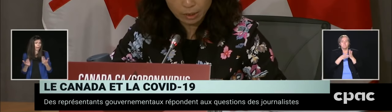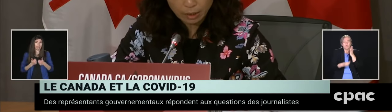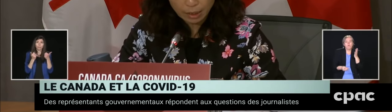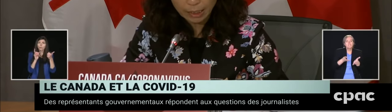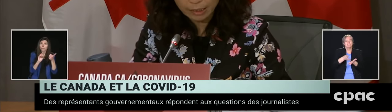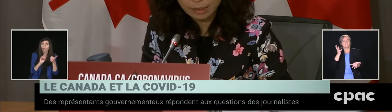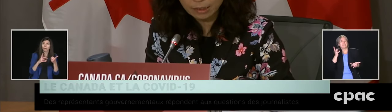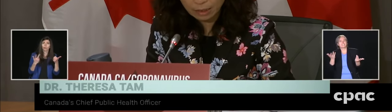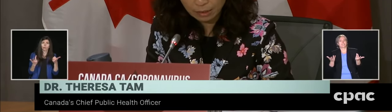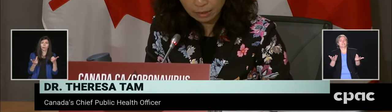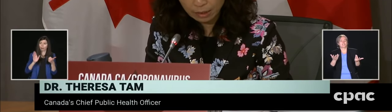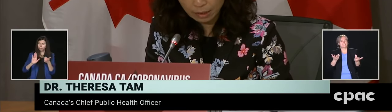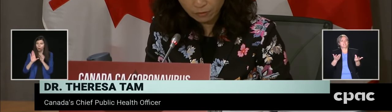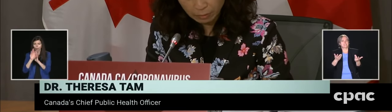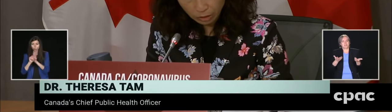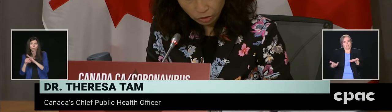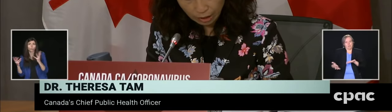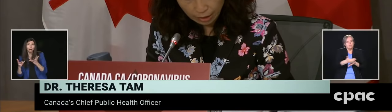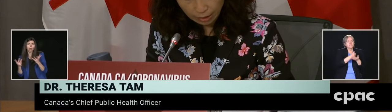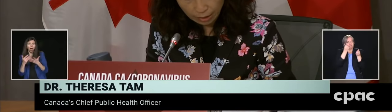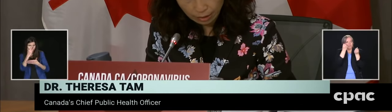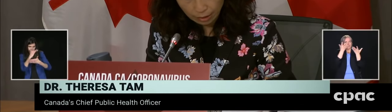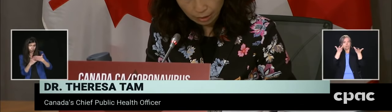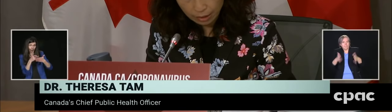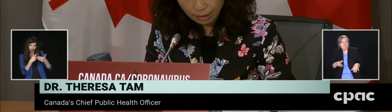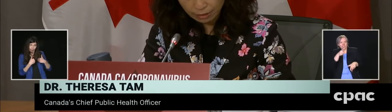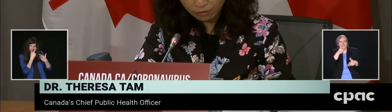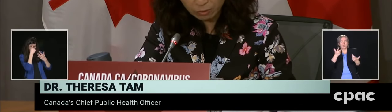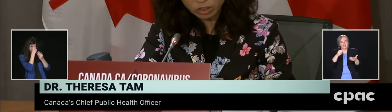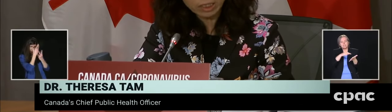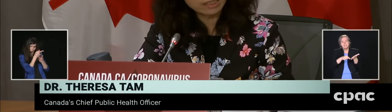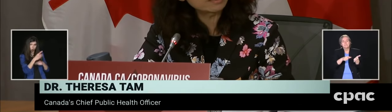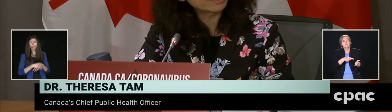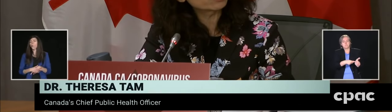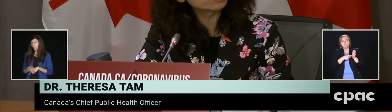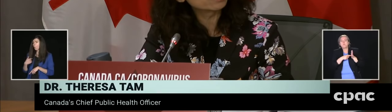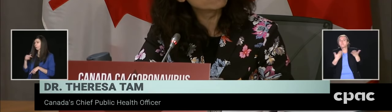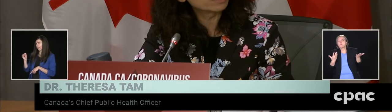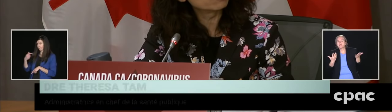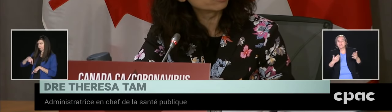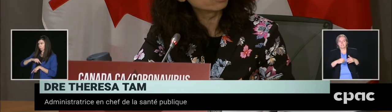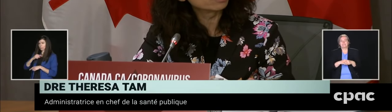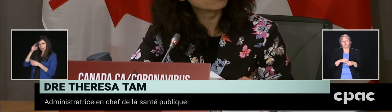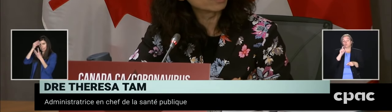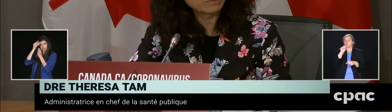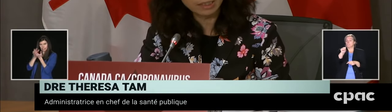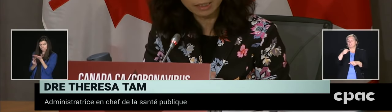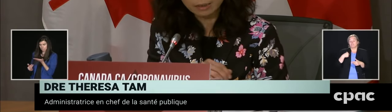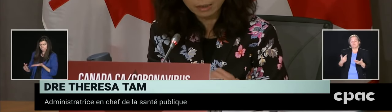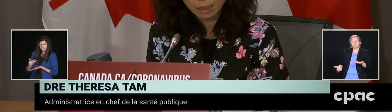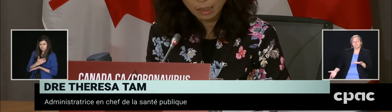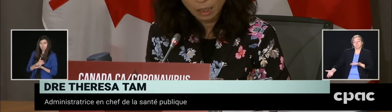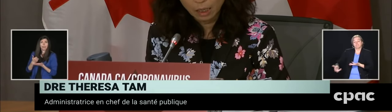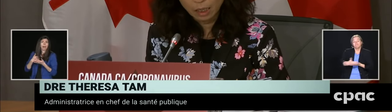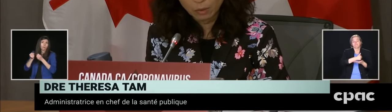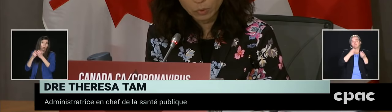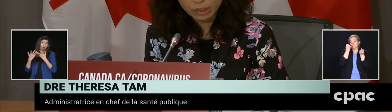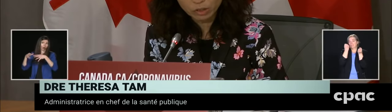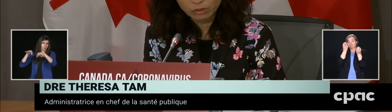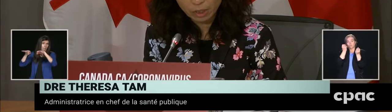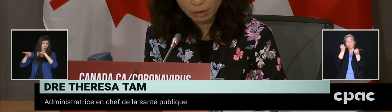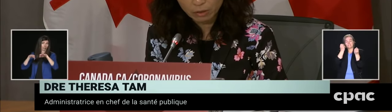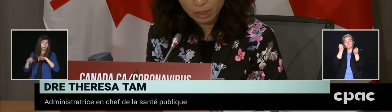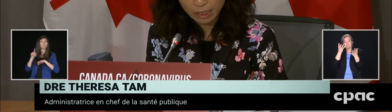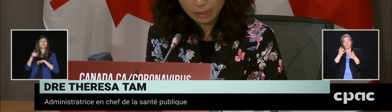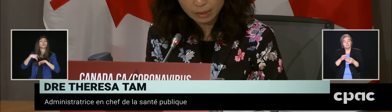Yes, we are collecting this information, and the detailed information is actually available on our website. We